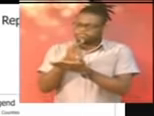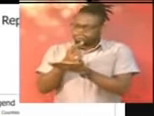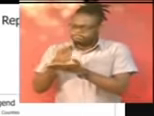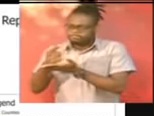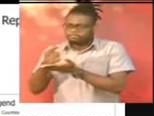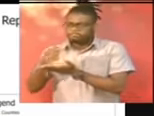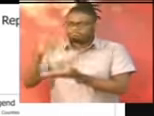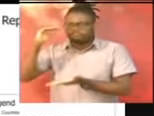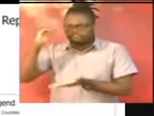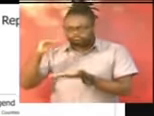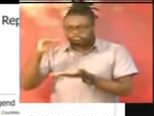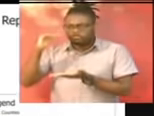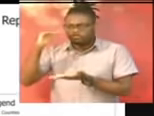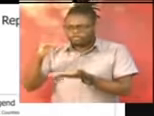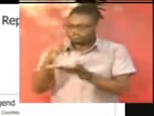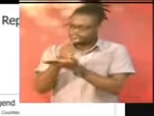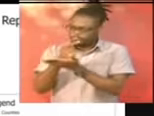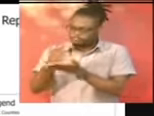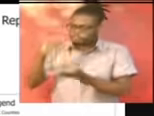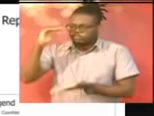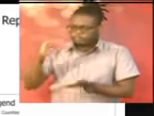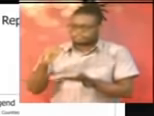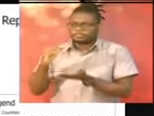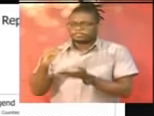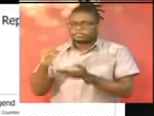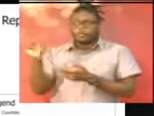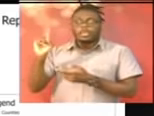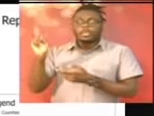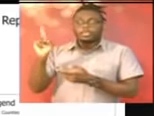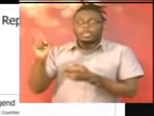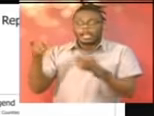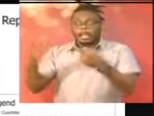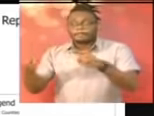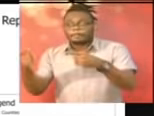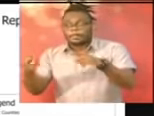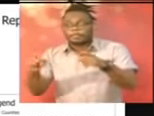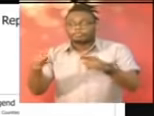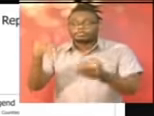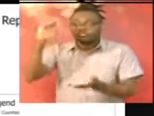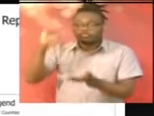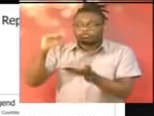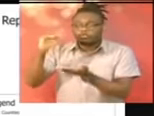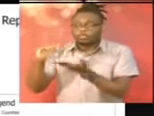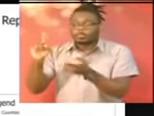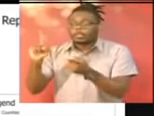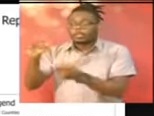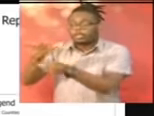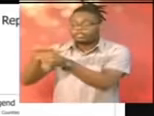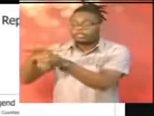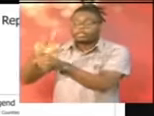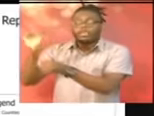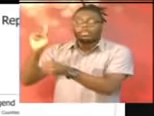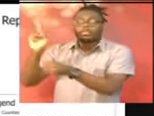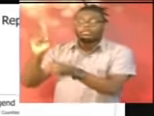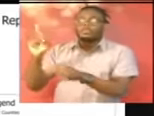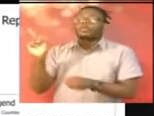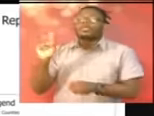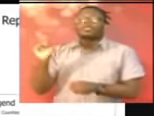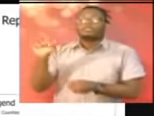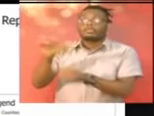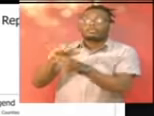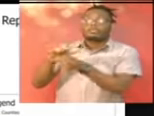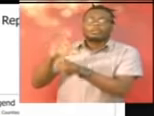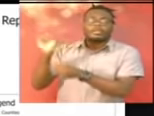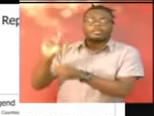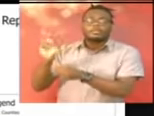is where the decreases are taking place. You will recall in probably the last map I showed, there are several areas which continue to